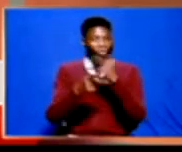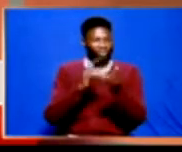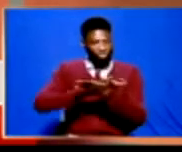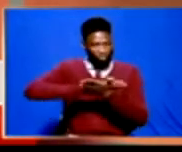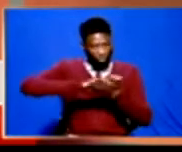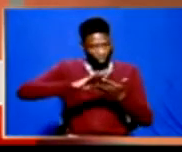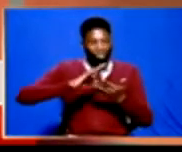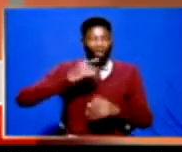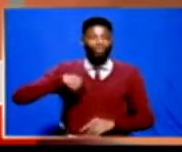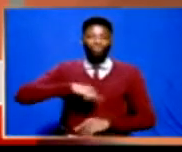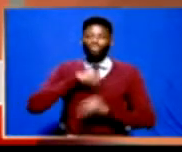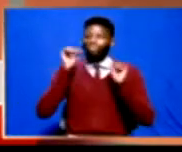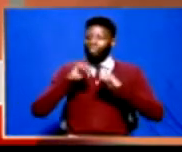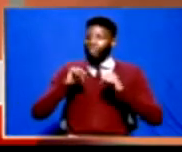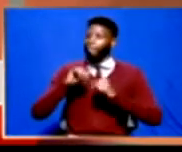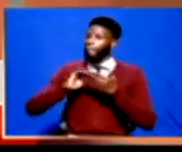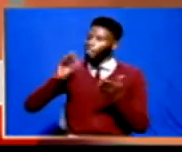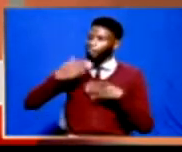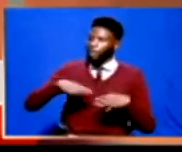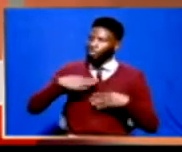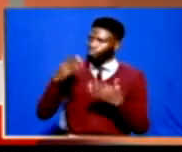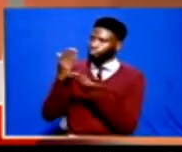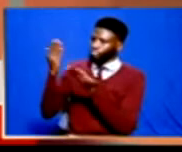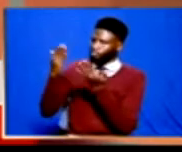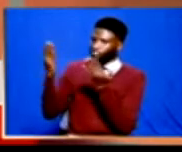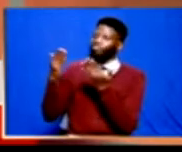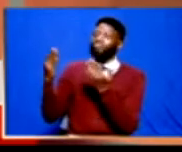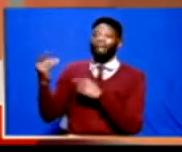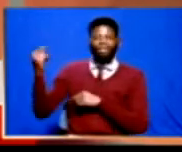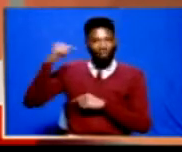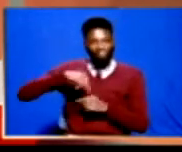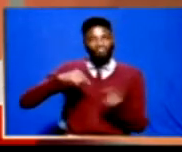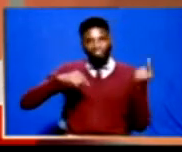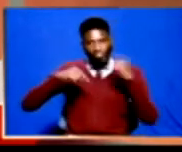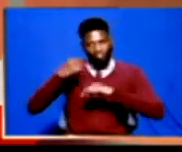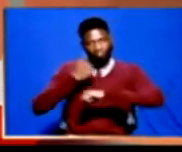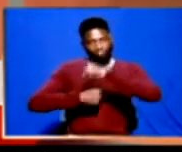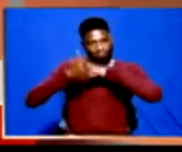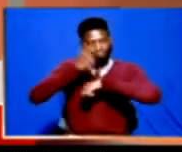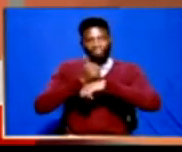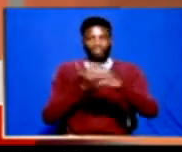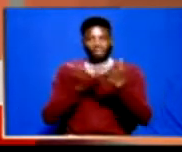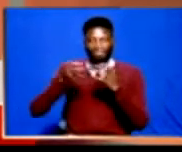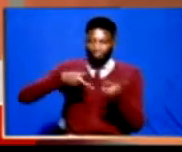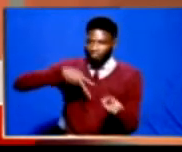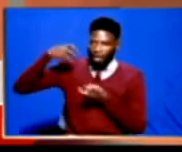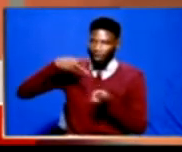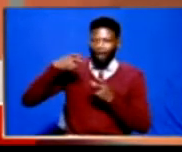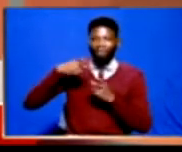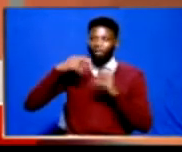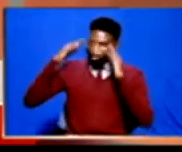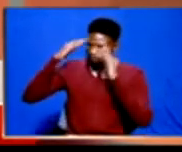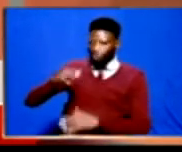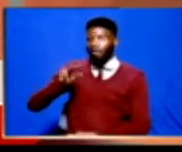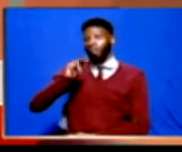might be able to get the attention of mining investors who can now then look at the Mrima Hill project